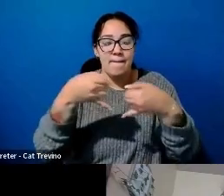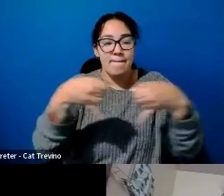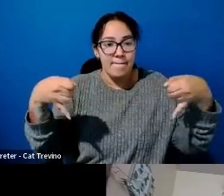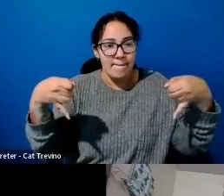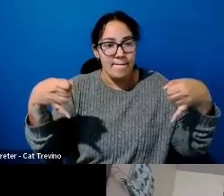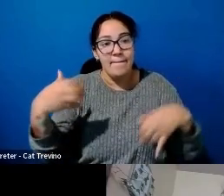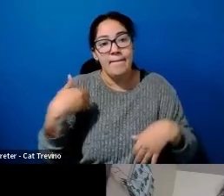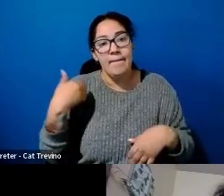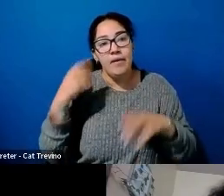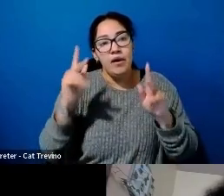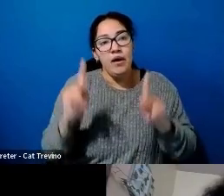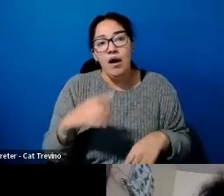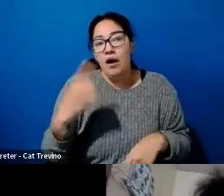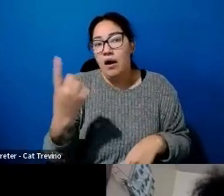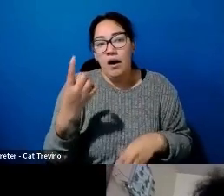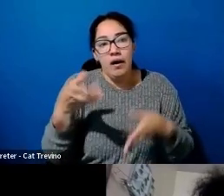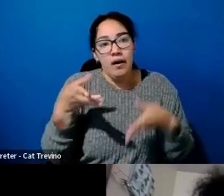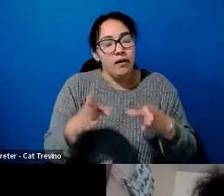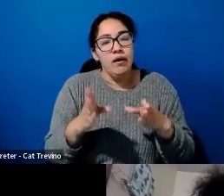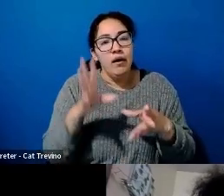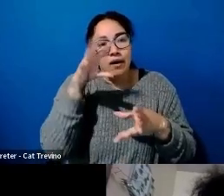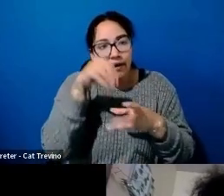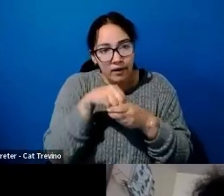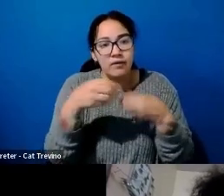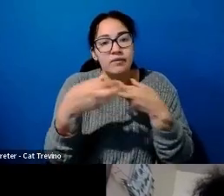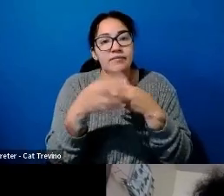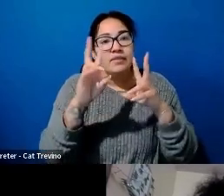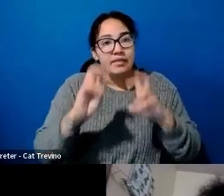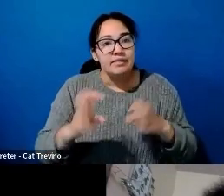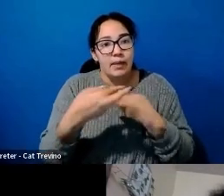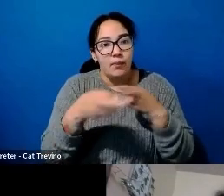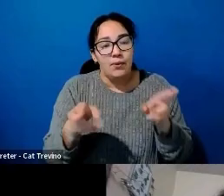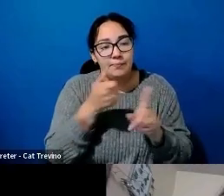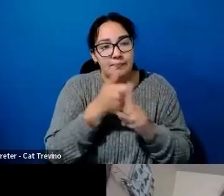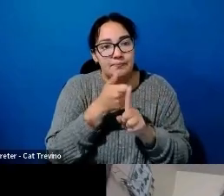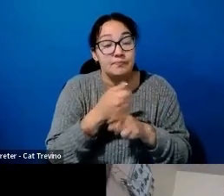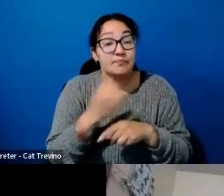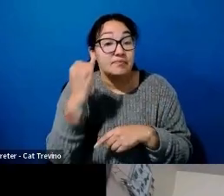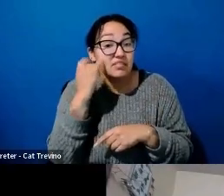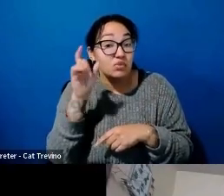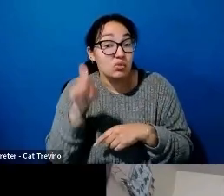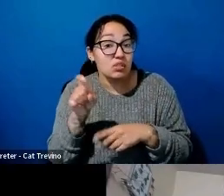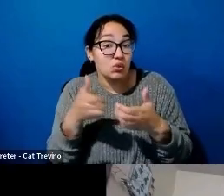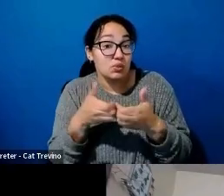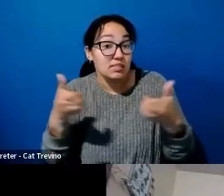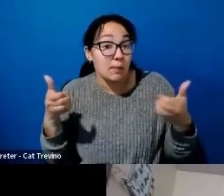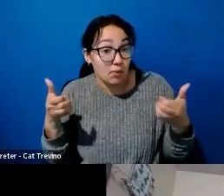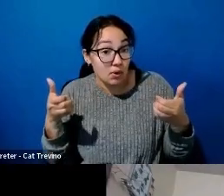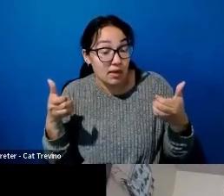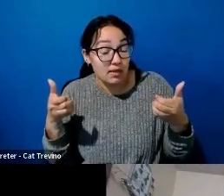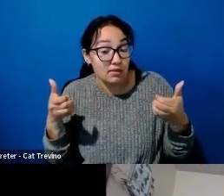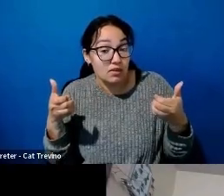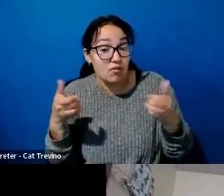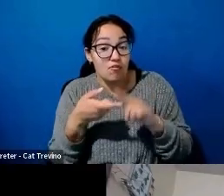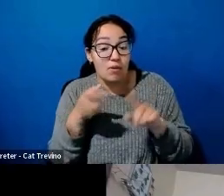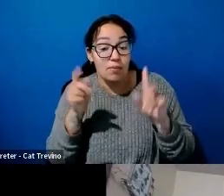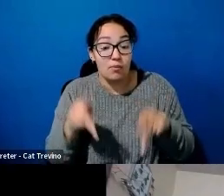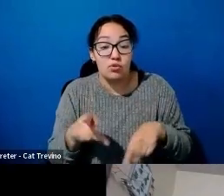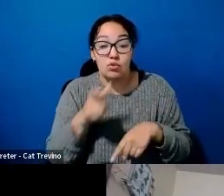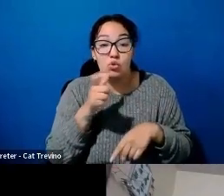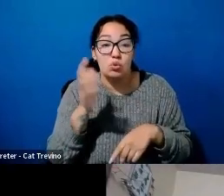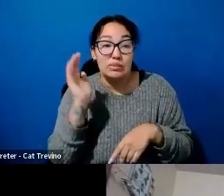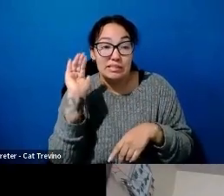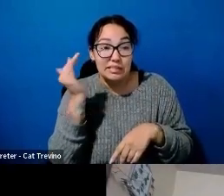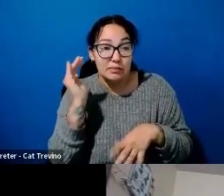young person is the only one that's allowed into the exam room. If you need to separate them from the person who seems to